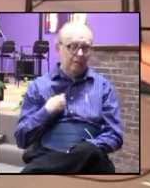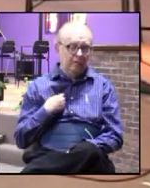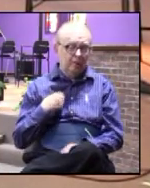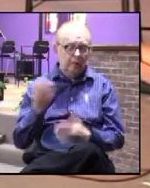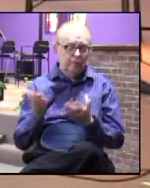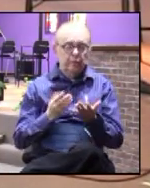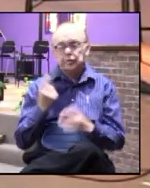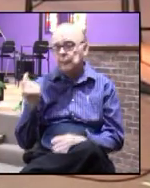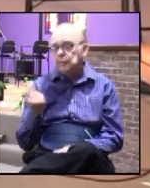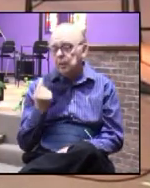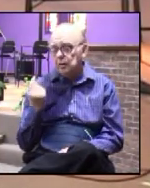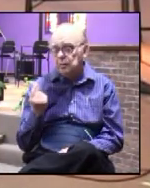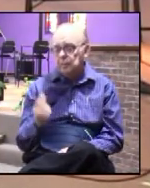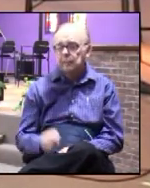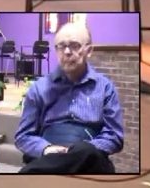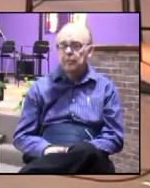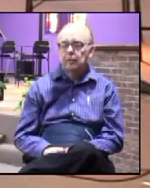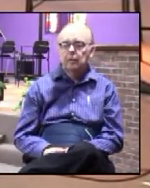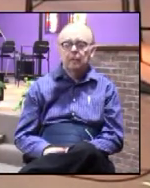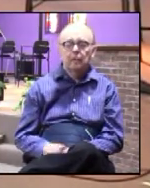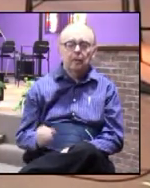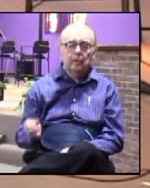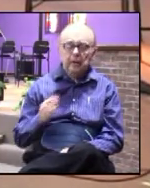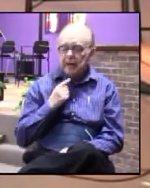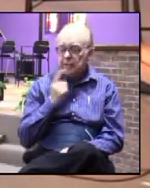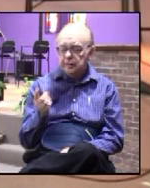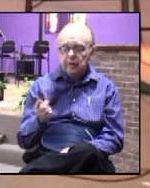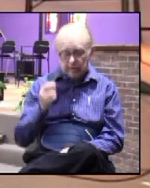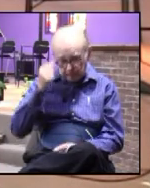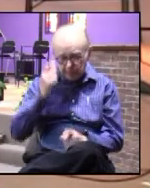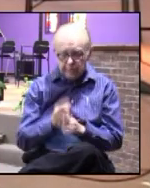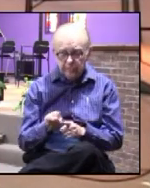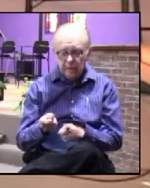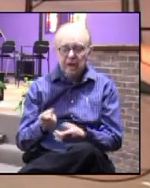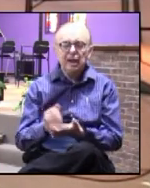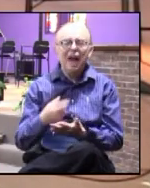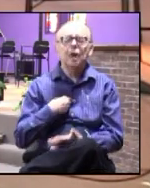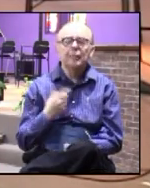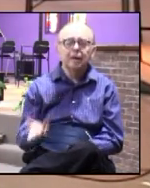serve alone? So tell her to give me a hand, will you?"